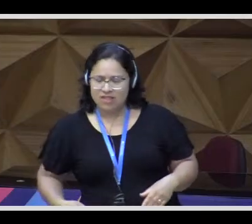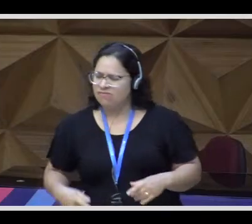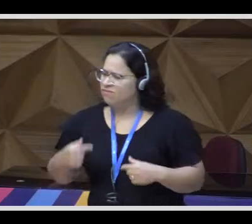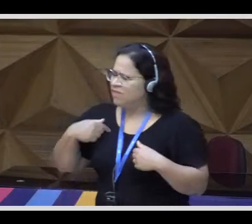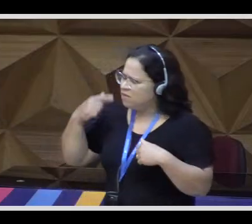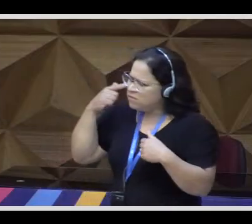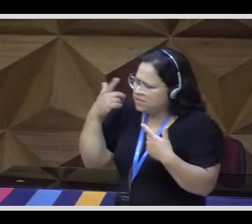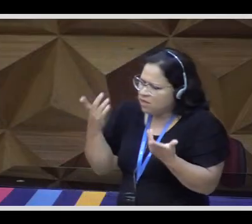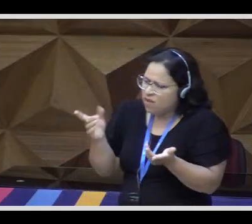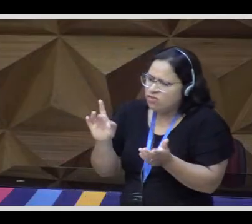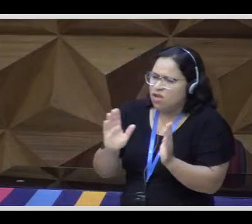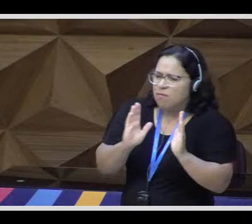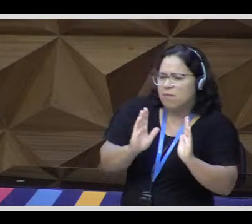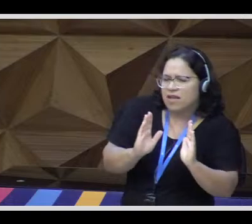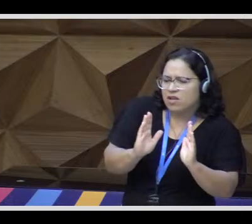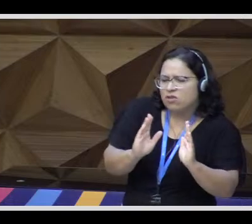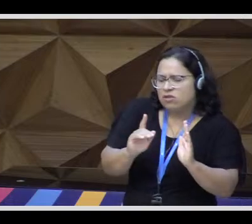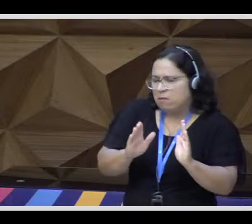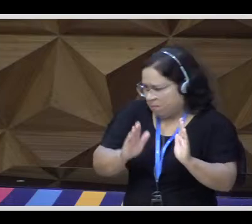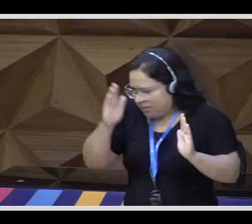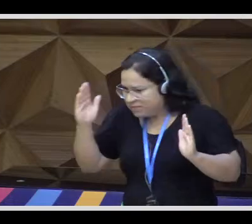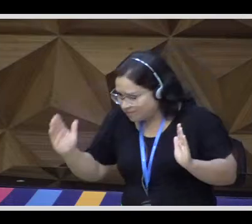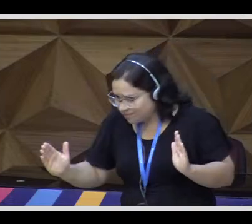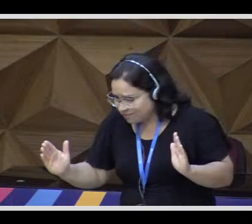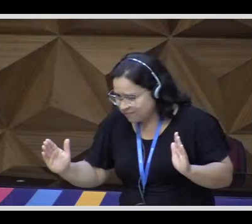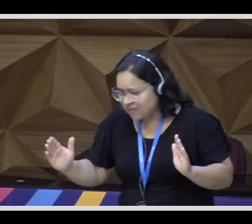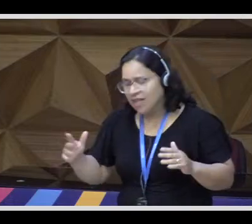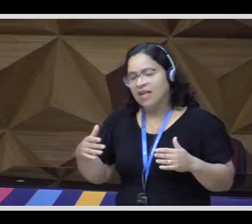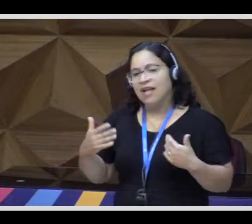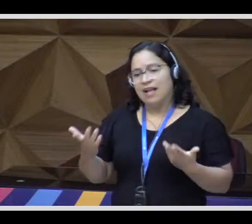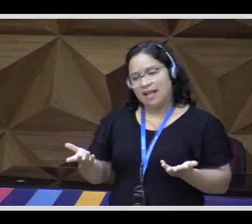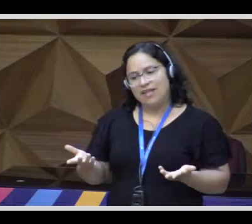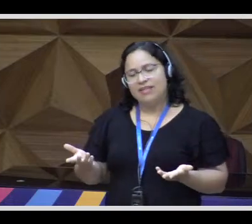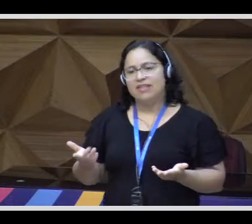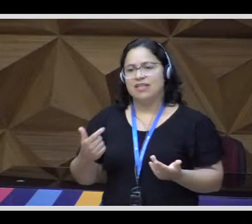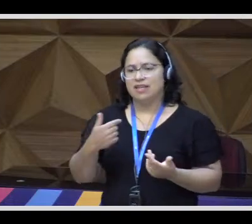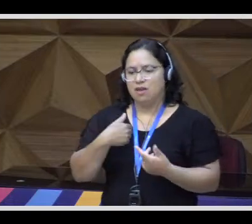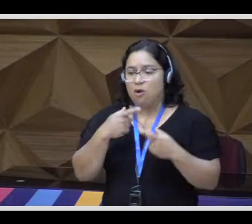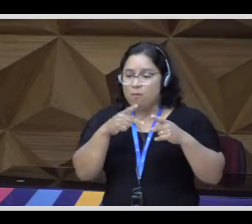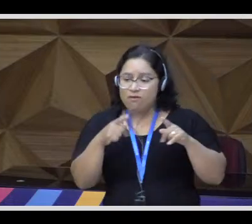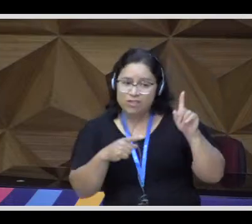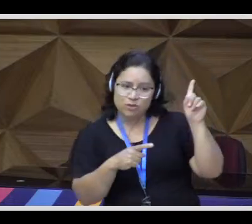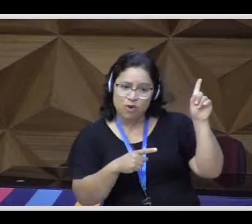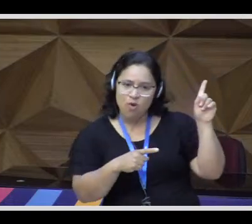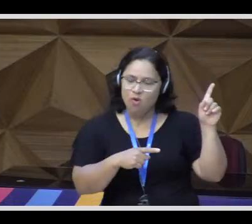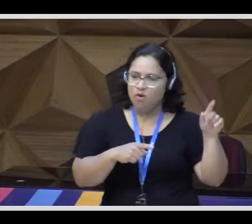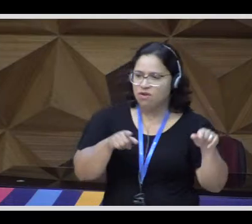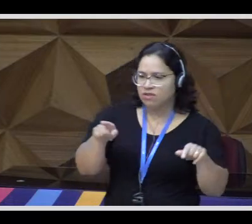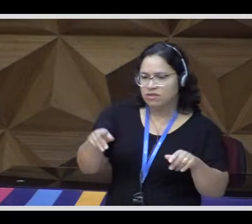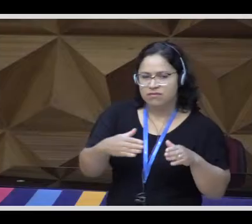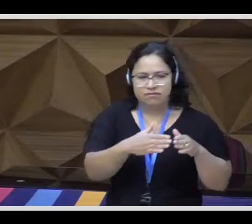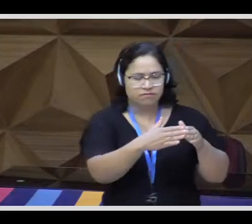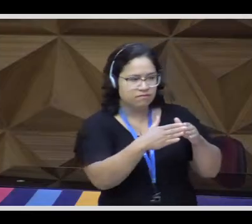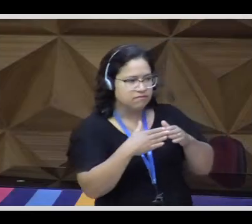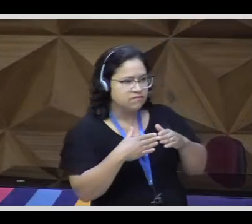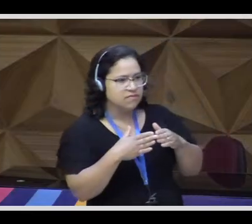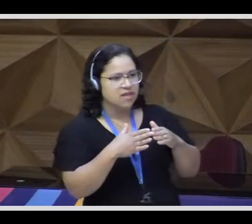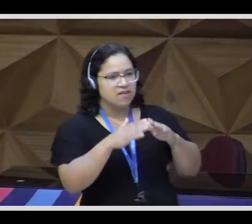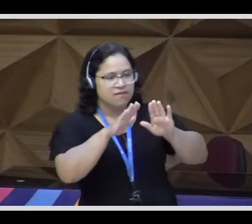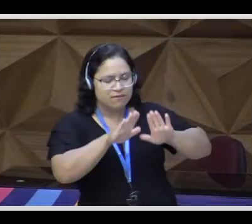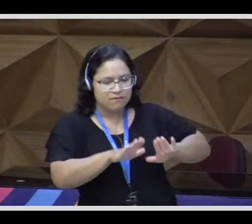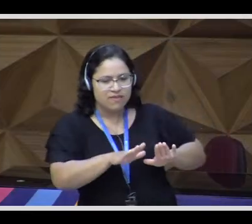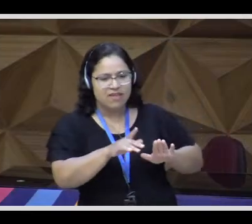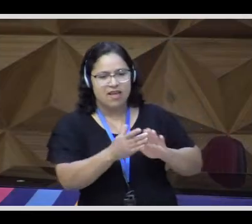and professors at school, but not. We can do that as well if we know how to do computational social science. If if we can